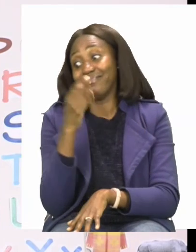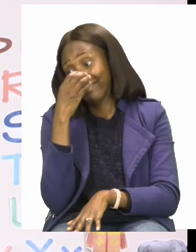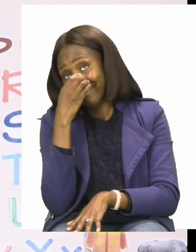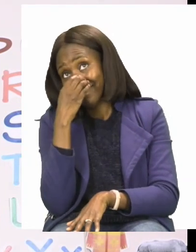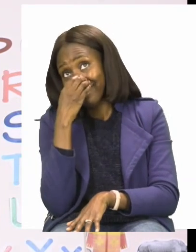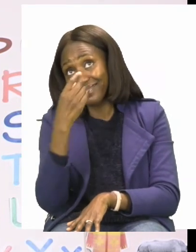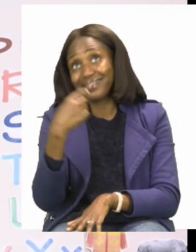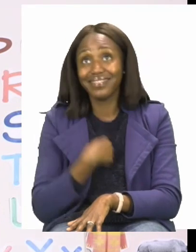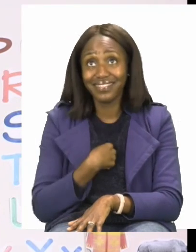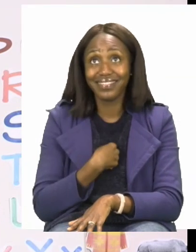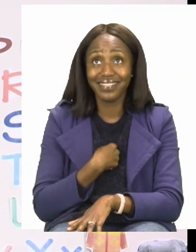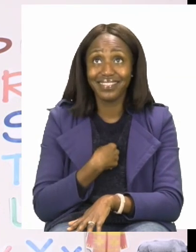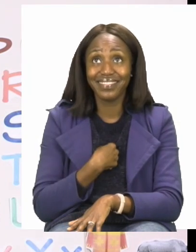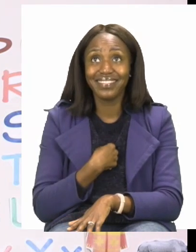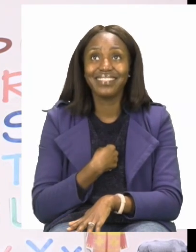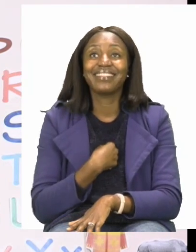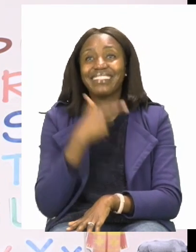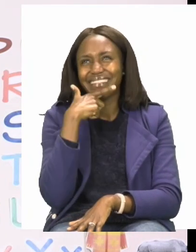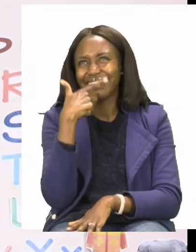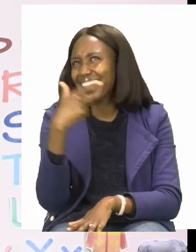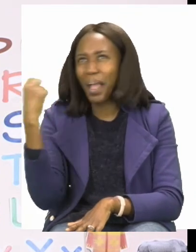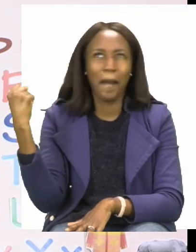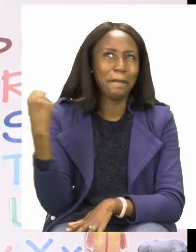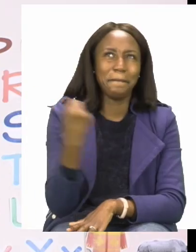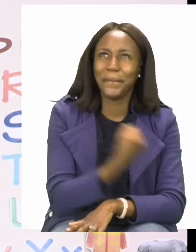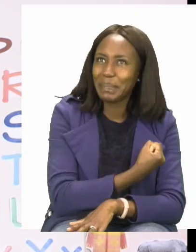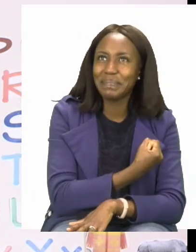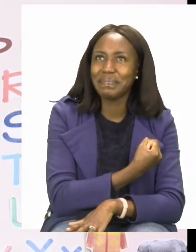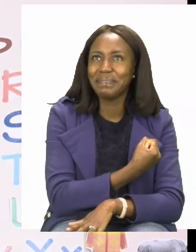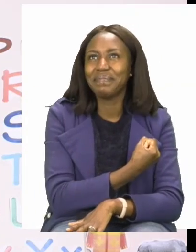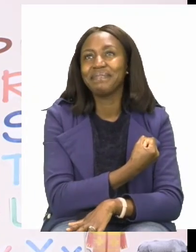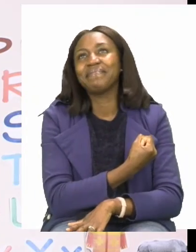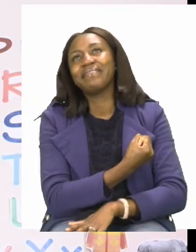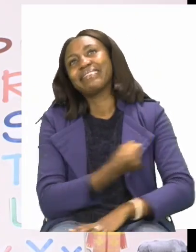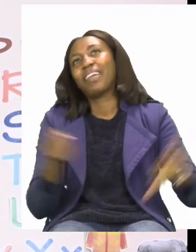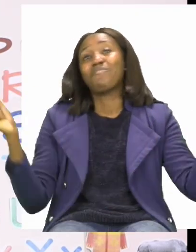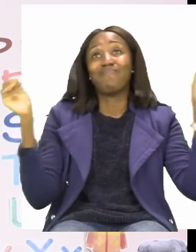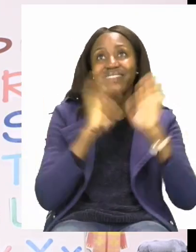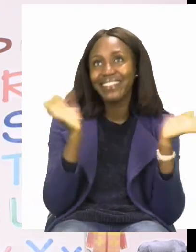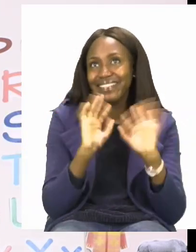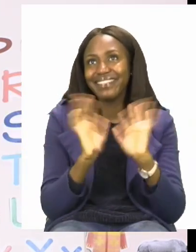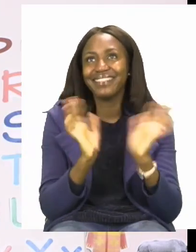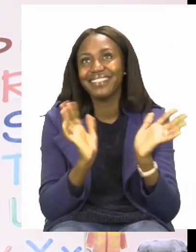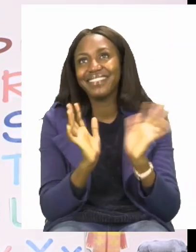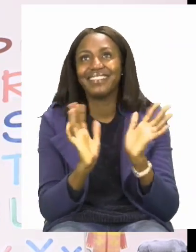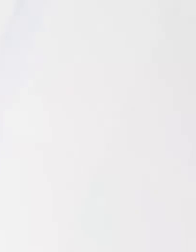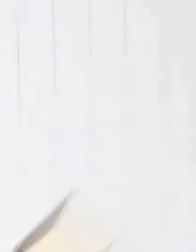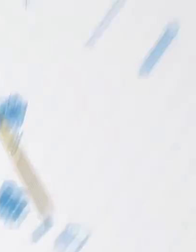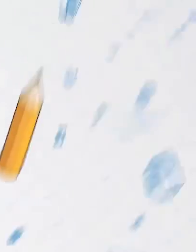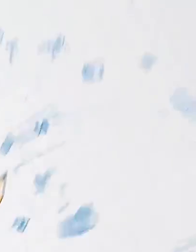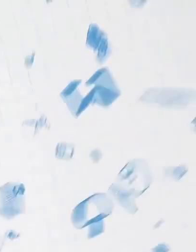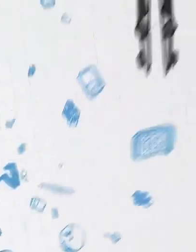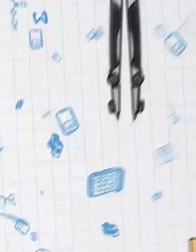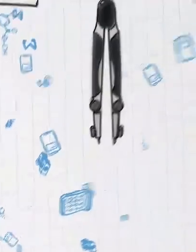and I, we would like to say thank you for joining us today and goodbye!